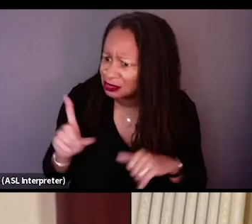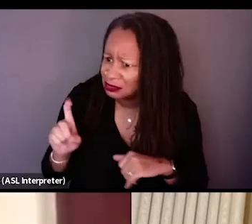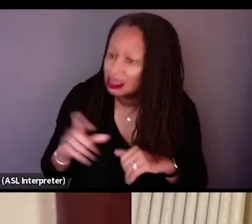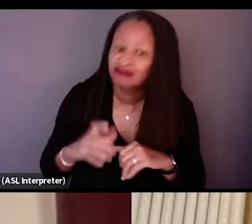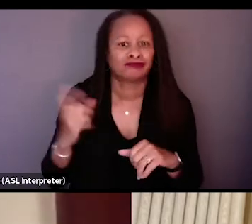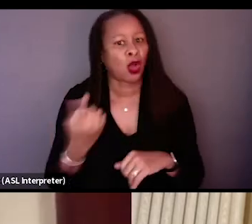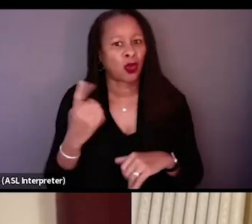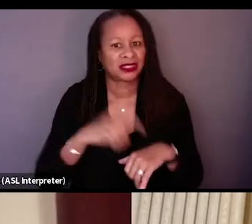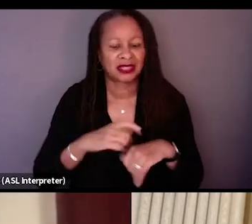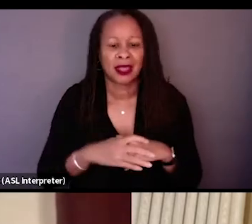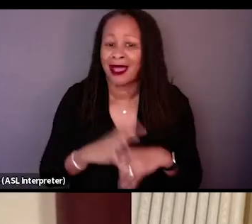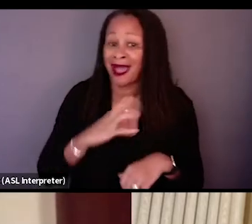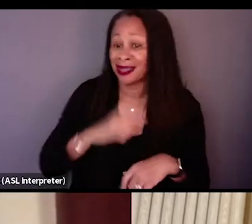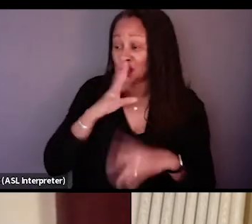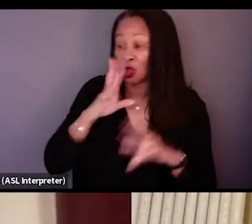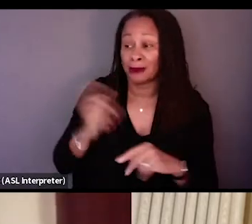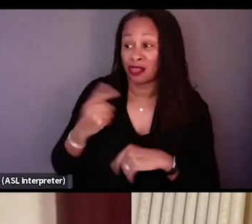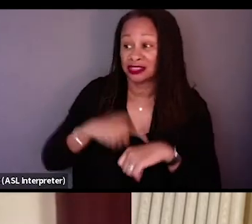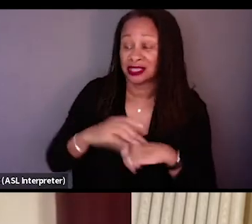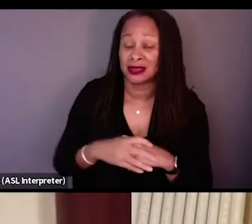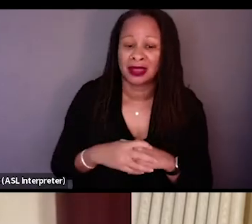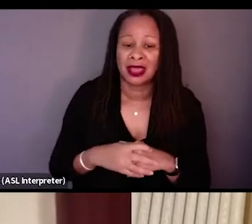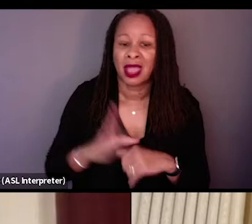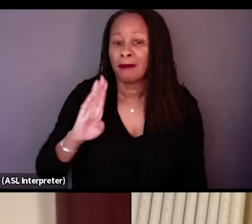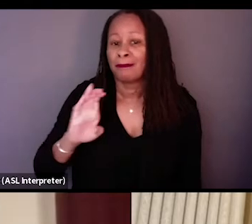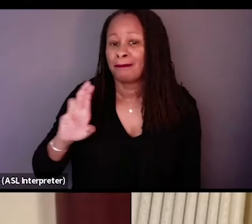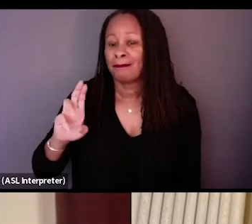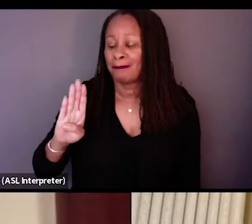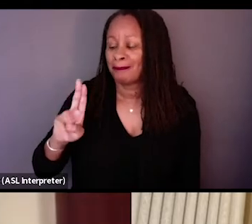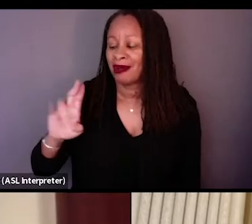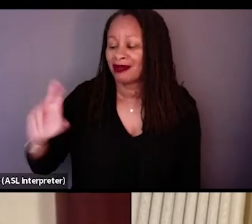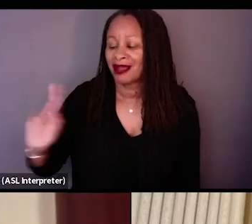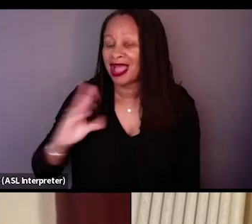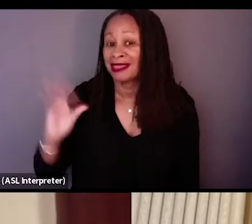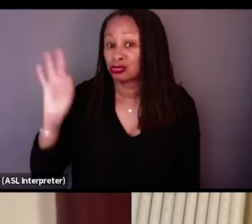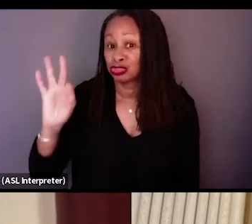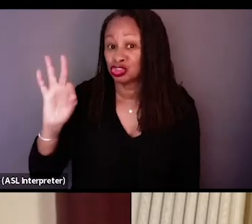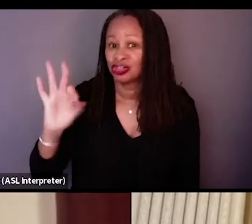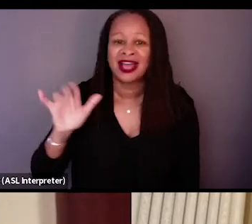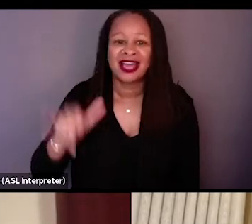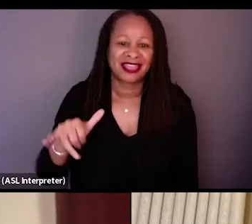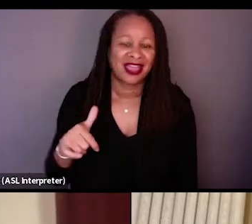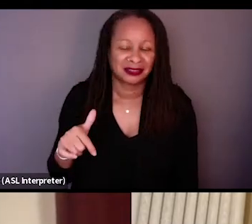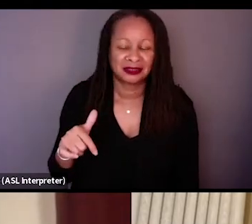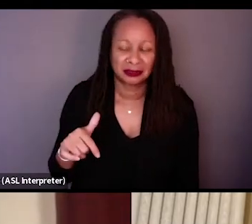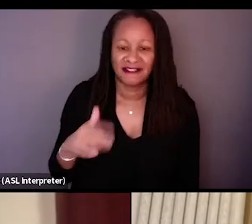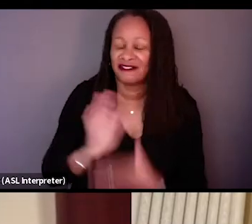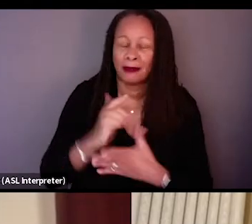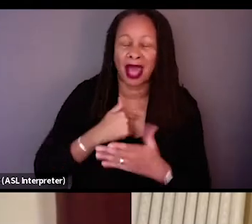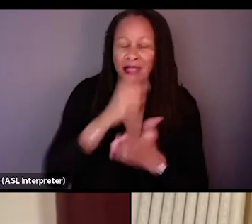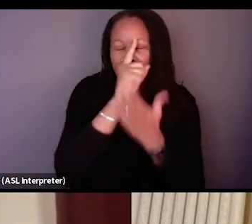time. And I talk it up all the time. And Buck and the Preacher has always been a film that I loved. Of course, I was a child when Buck and the Preacher came